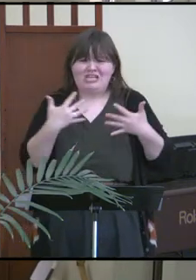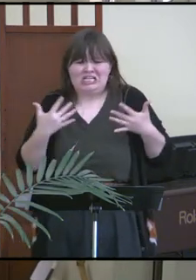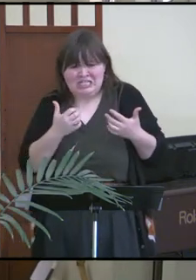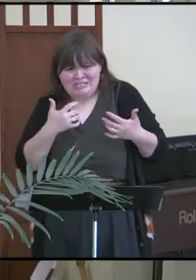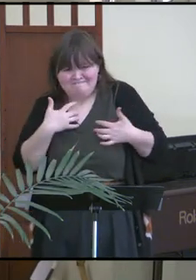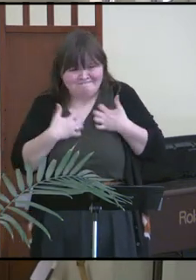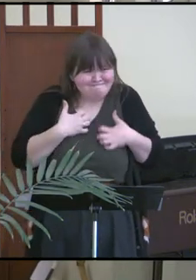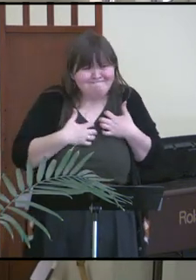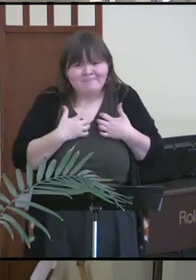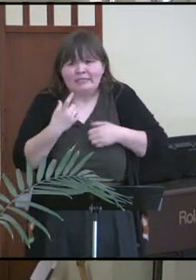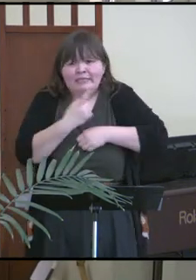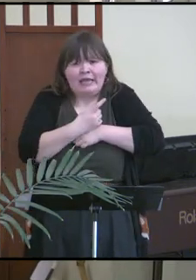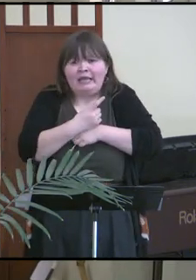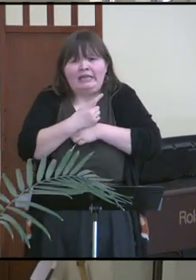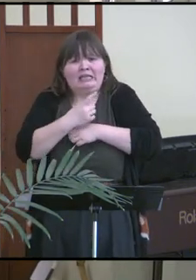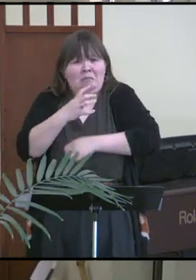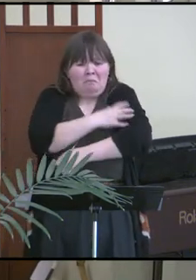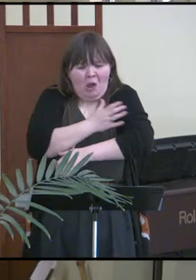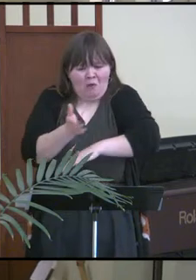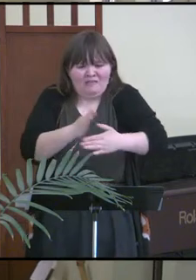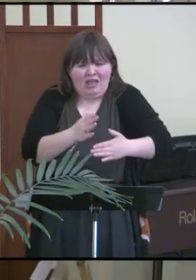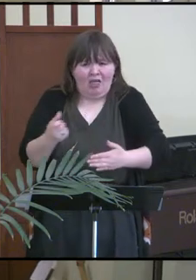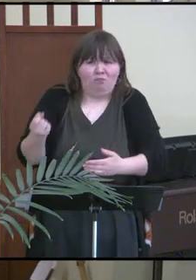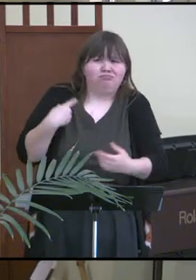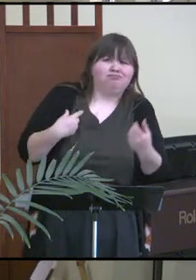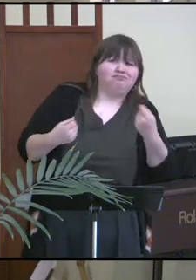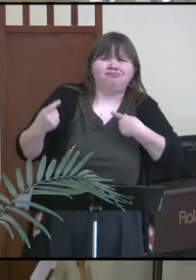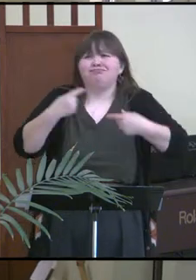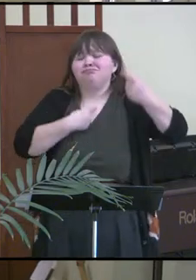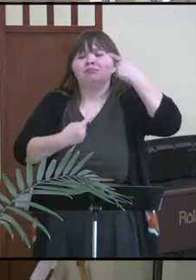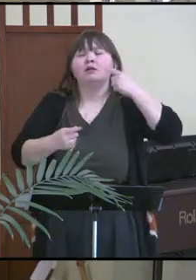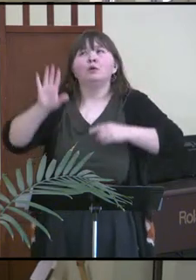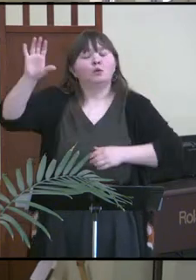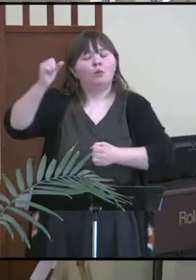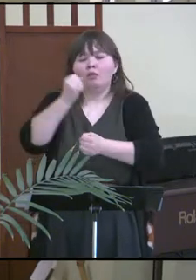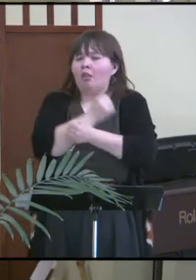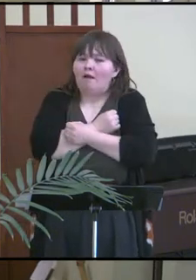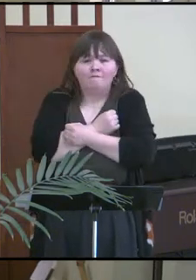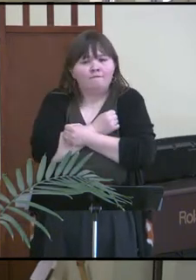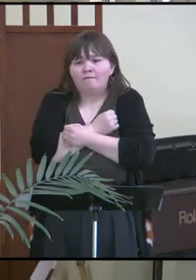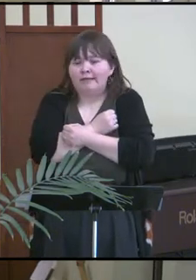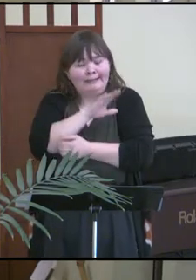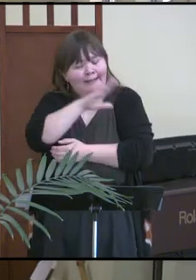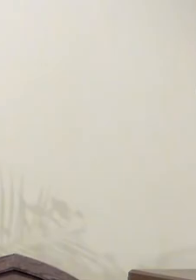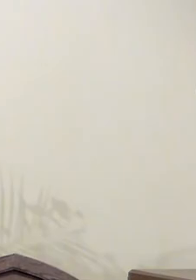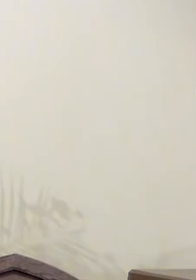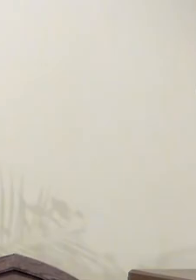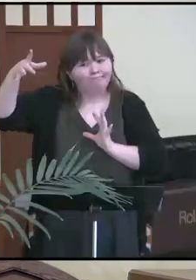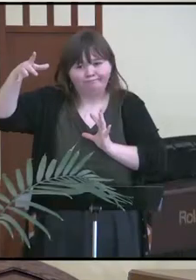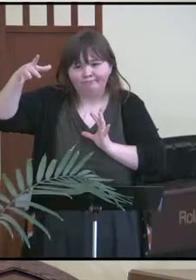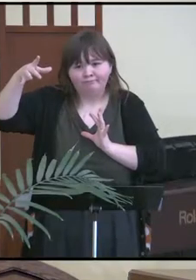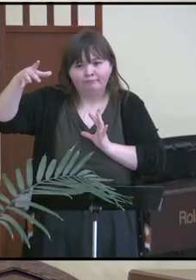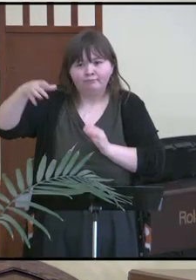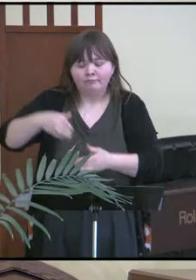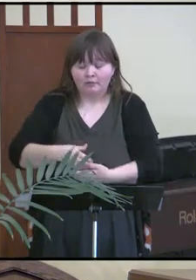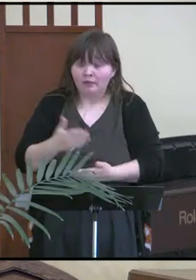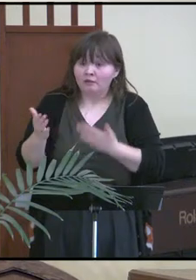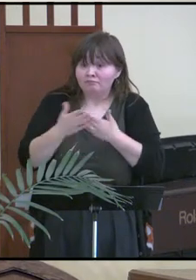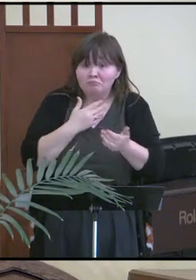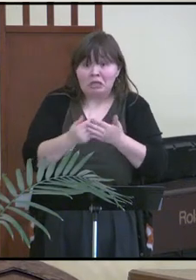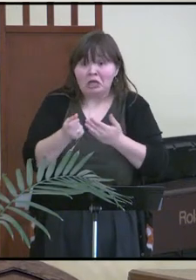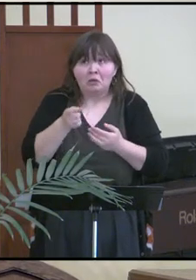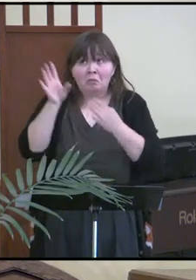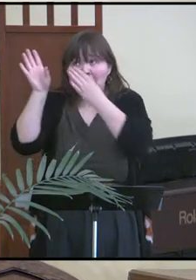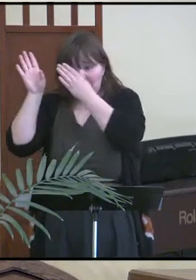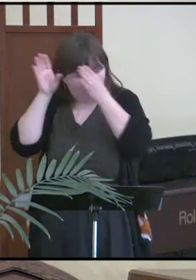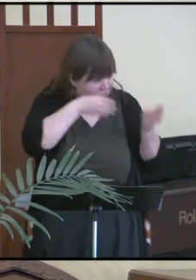aching nights, when the powers of death have done their worst, your love has never deserted us. Even when we turn